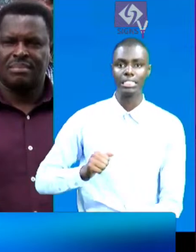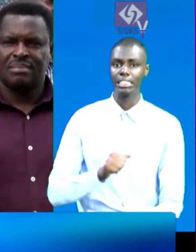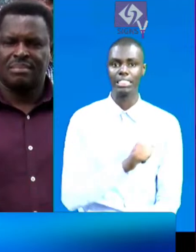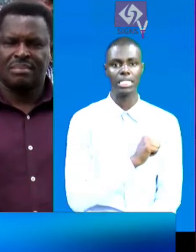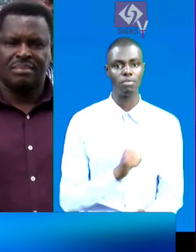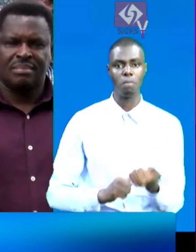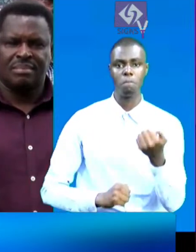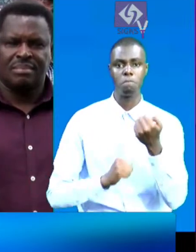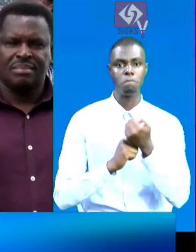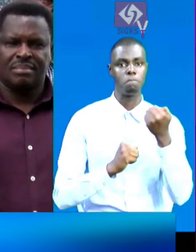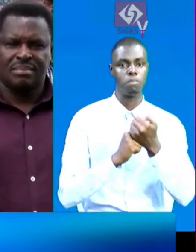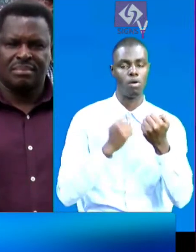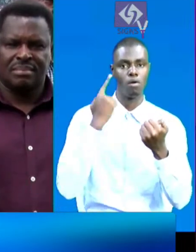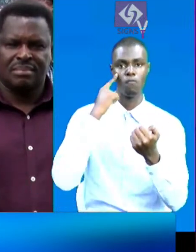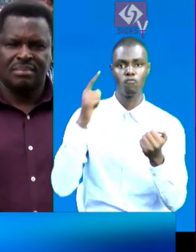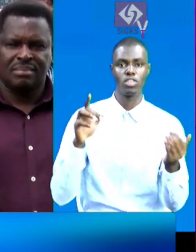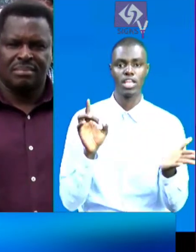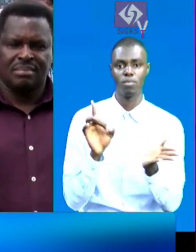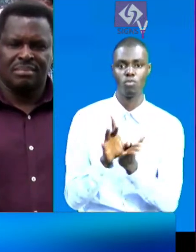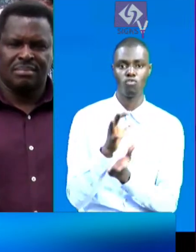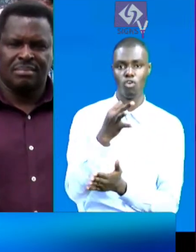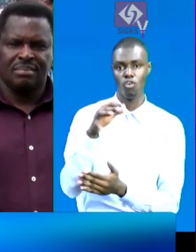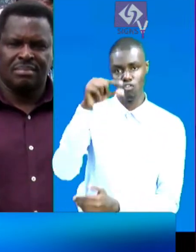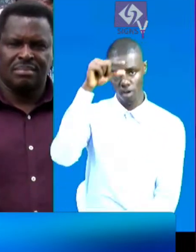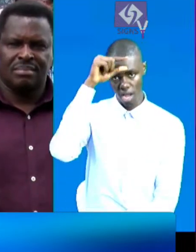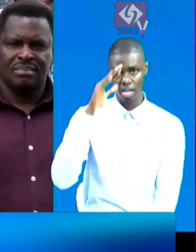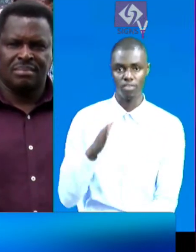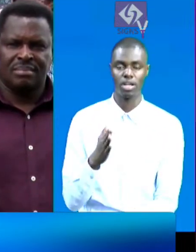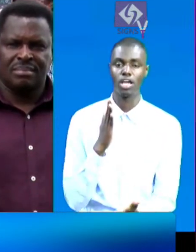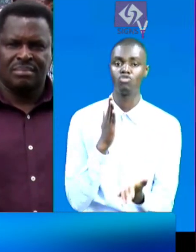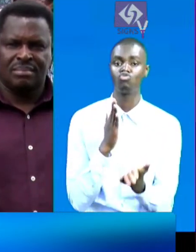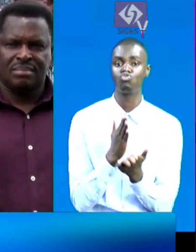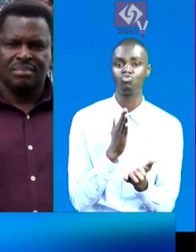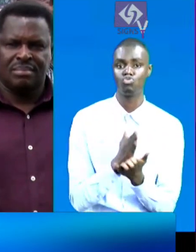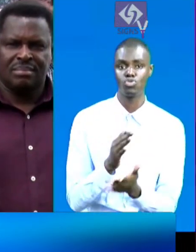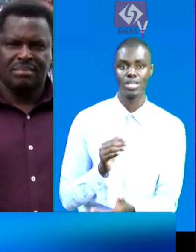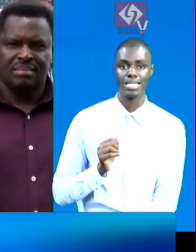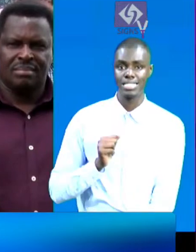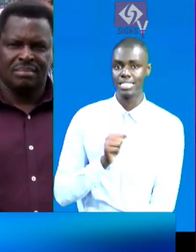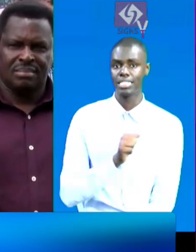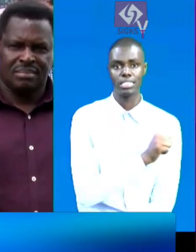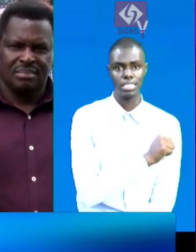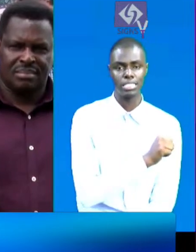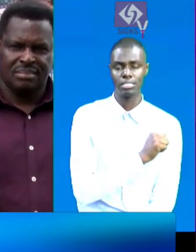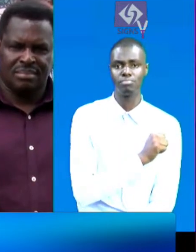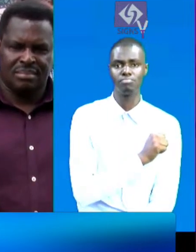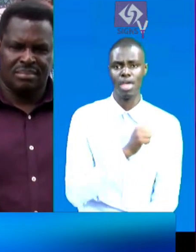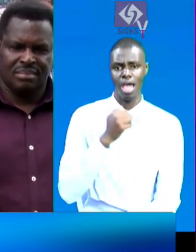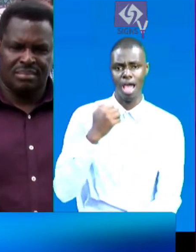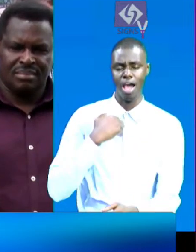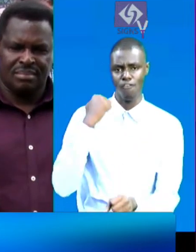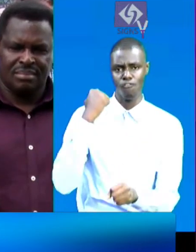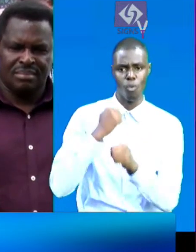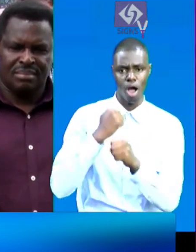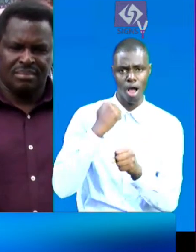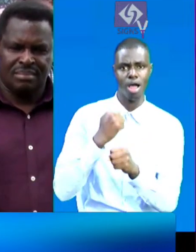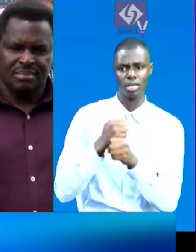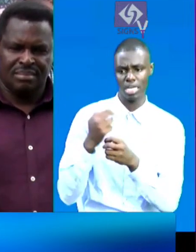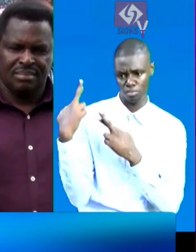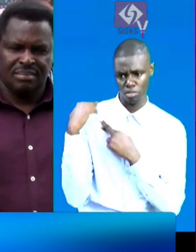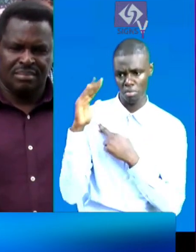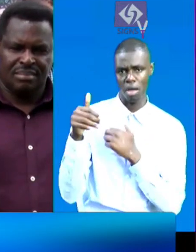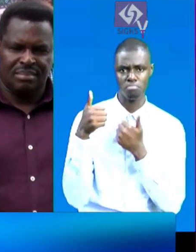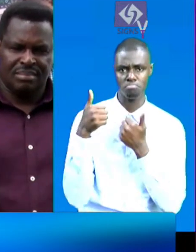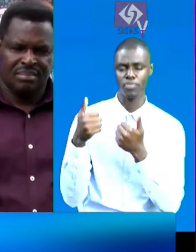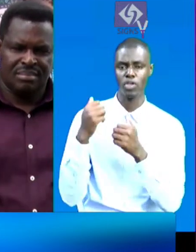threshold for the removal of a governor. Indeed, the Senate has played its cardinal responsibility of